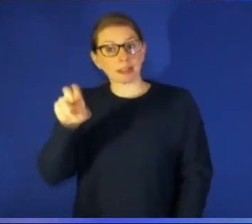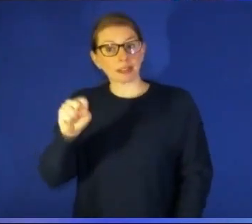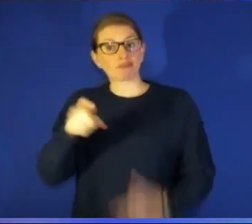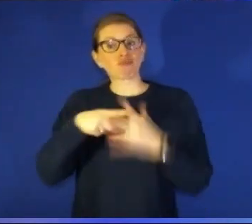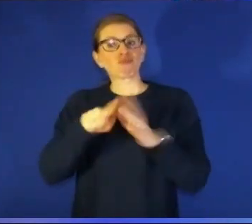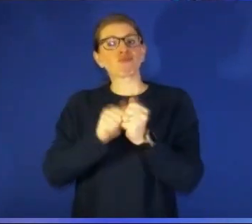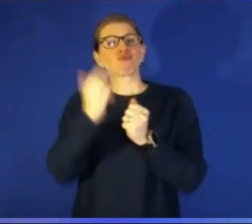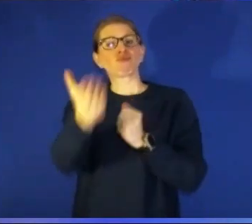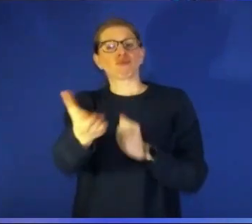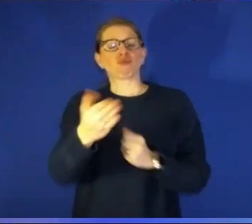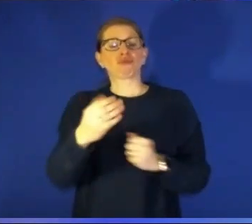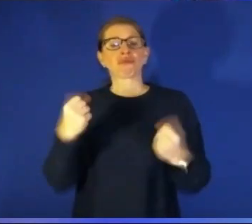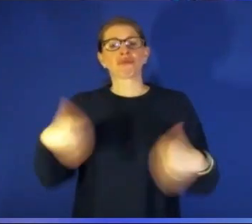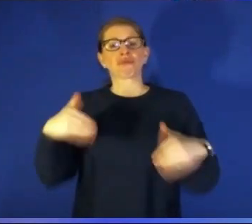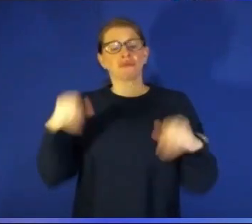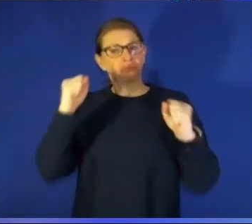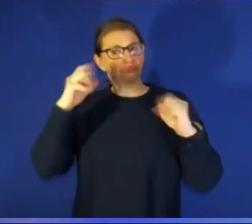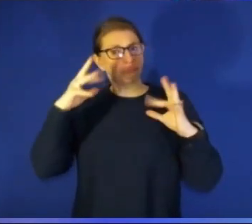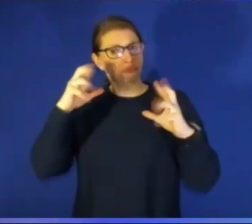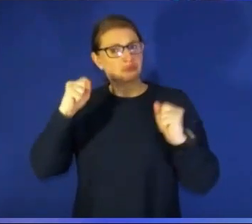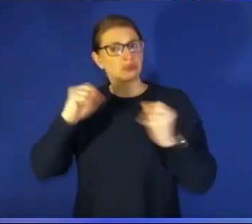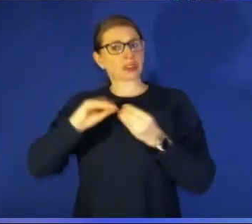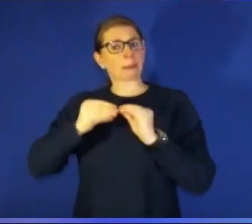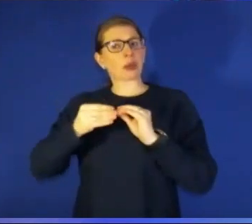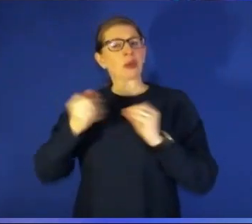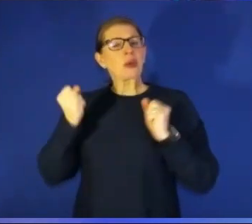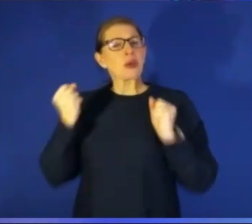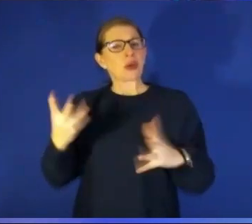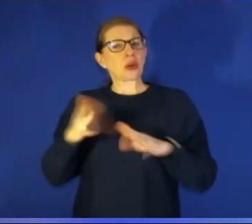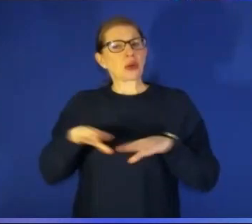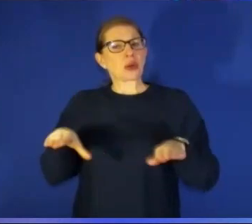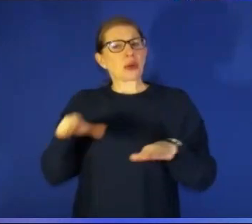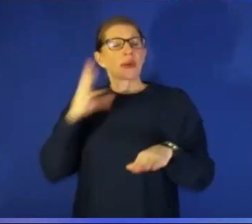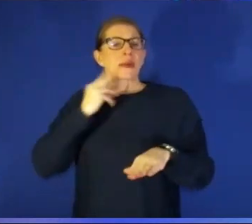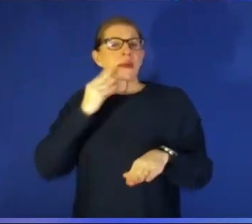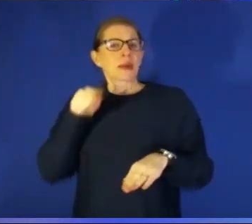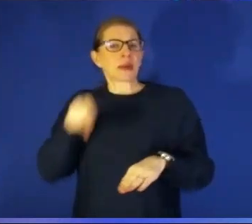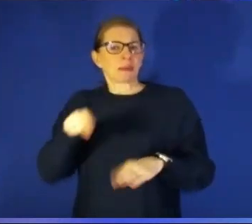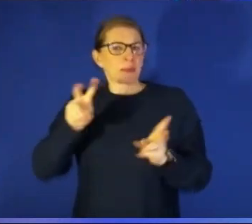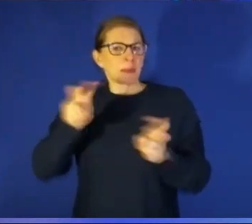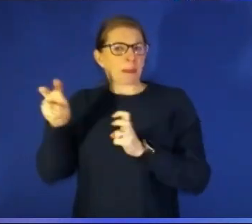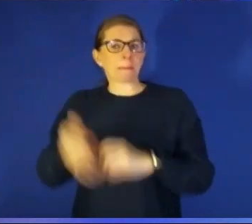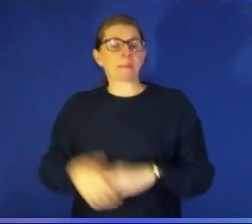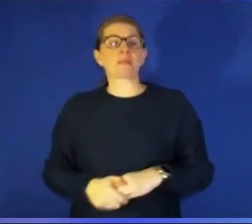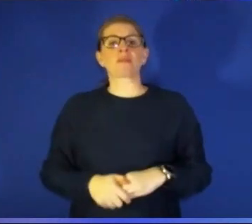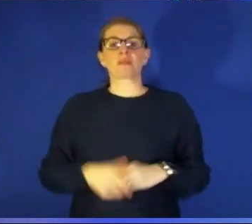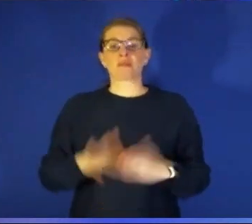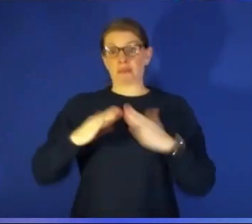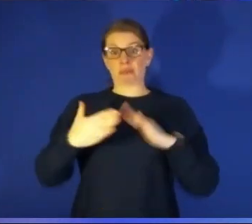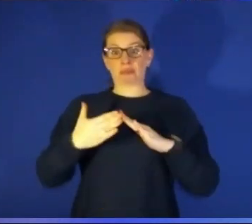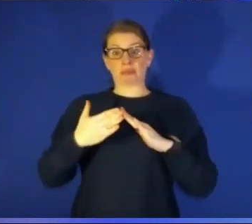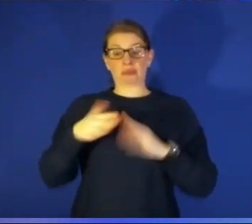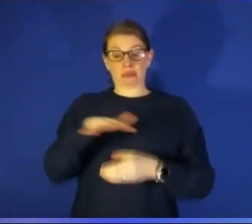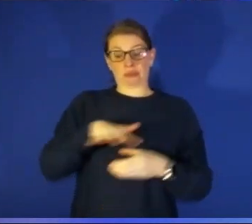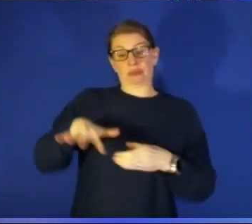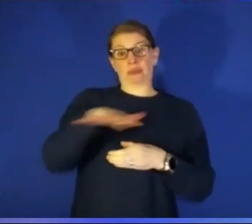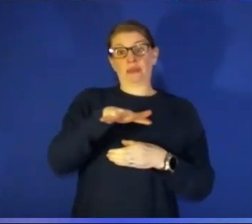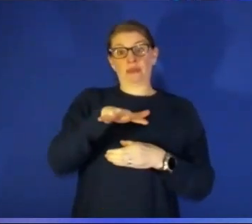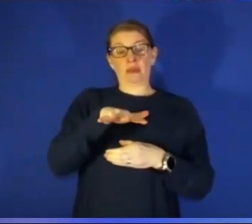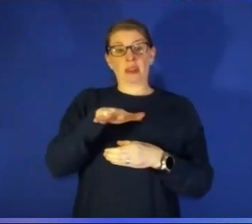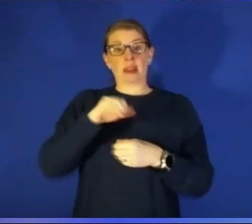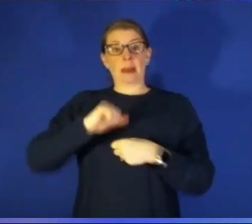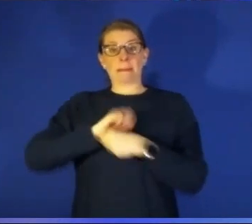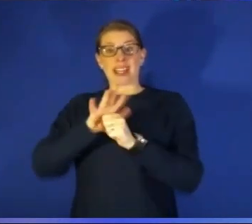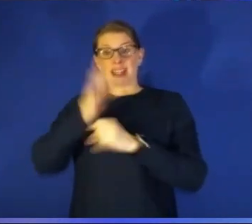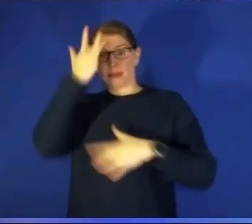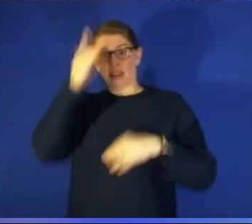alarming number as we talk about this. So what are we seeing here in the metro? Just kind of how has the pandemic affected how you're treating